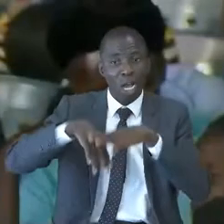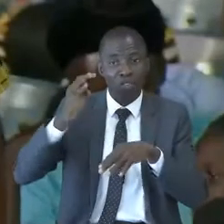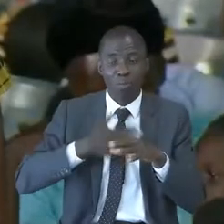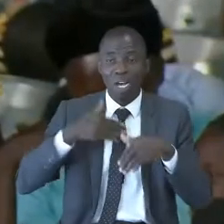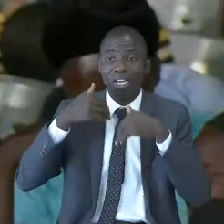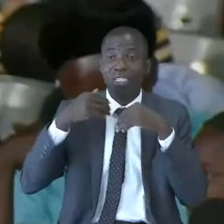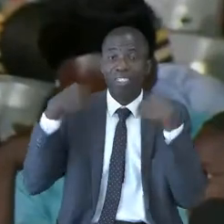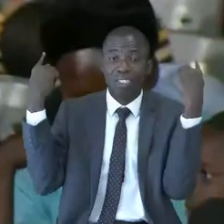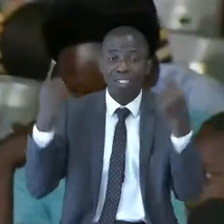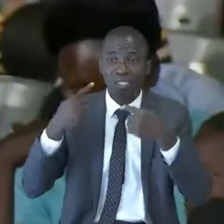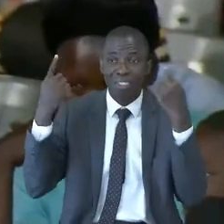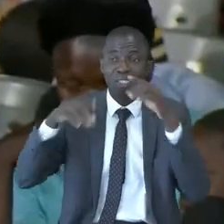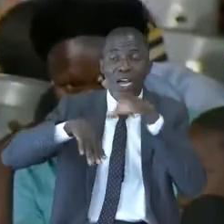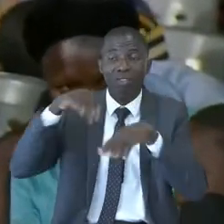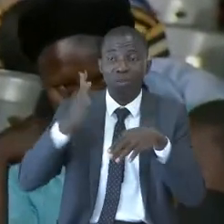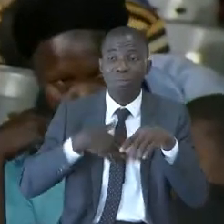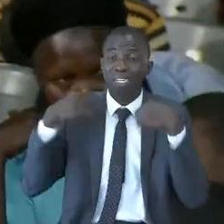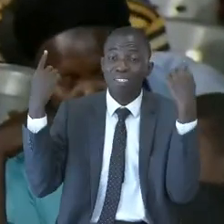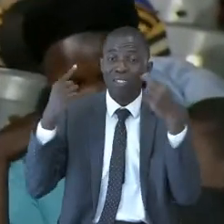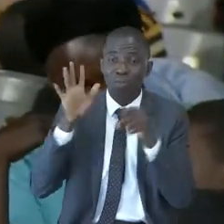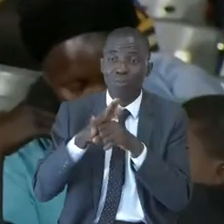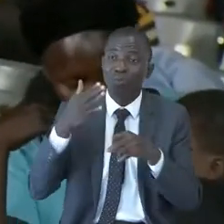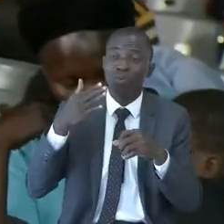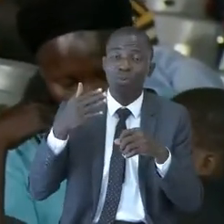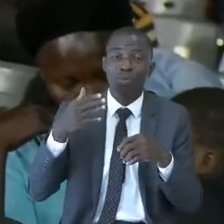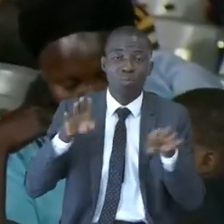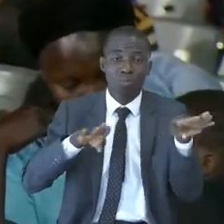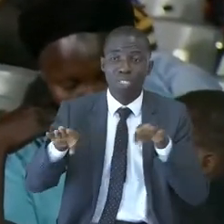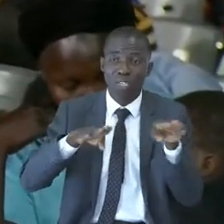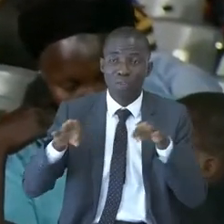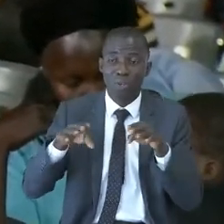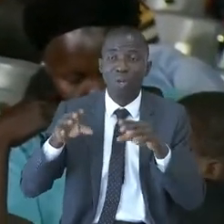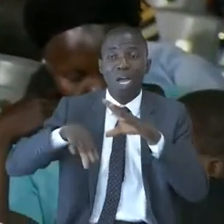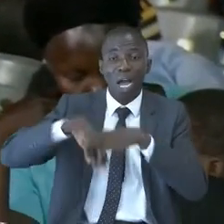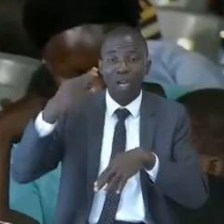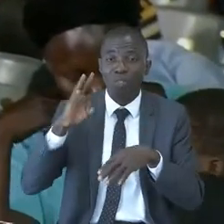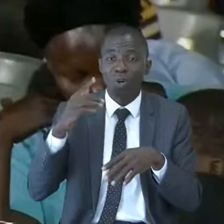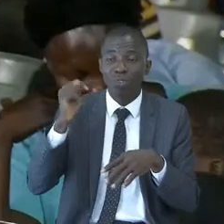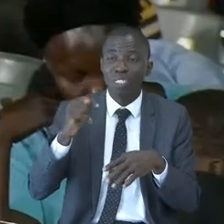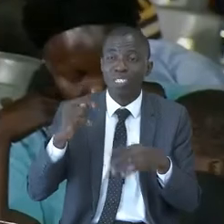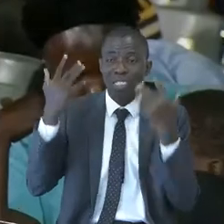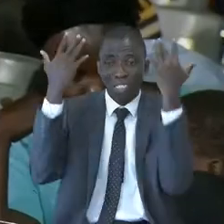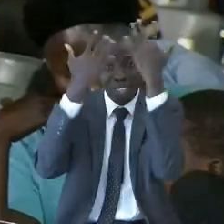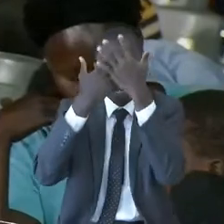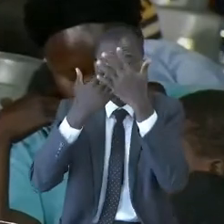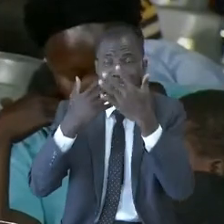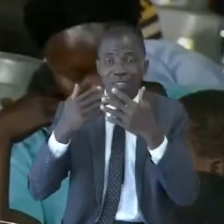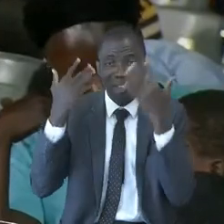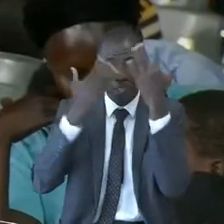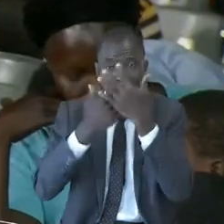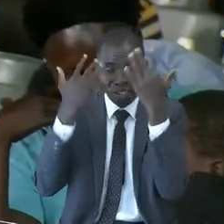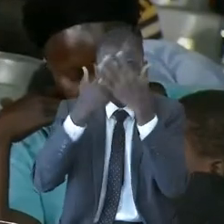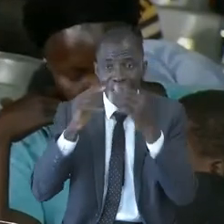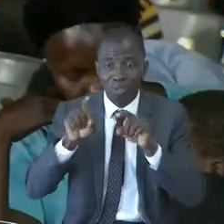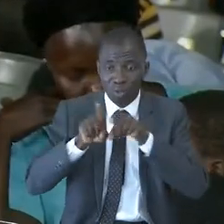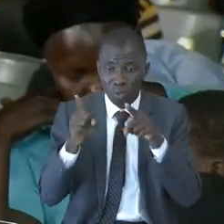acts, out of the gang, and out of the dark group, out